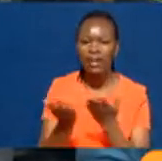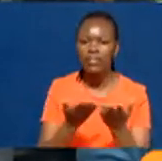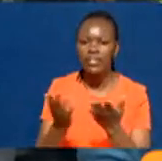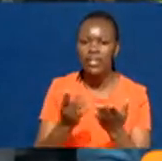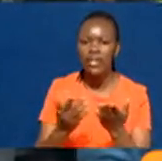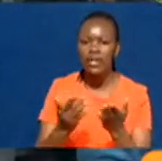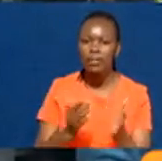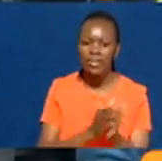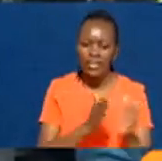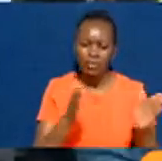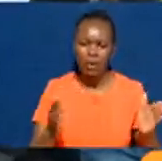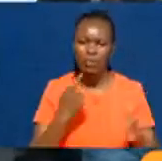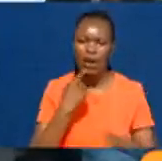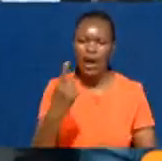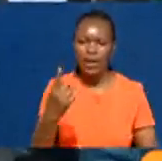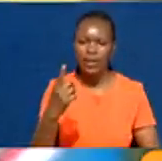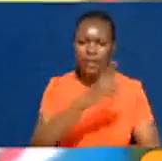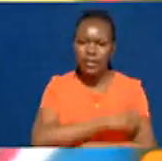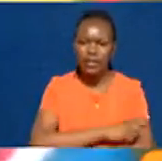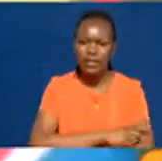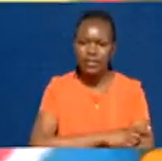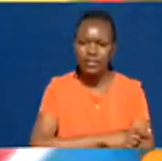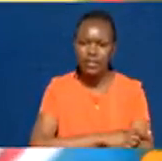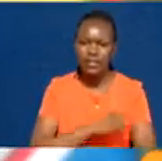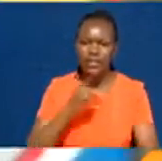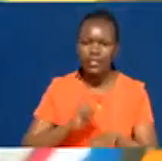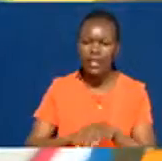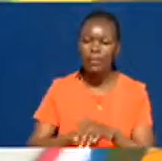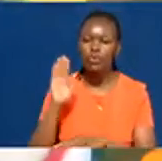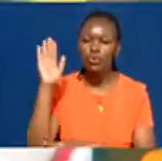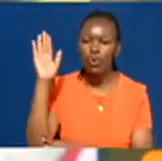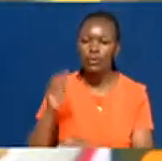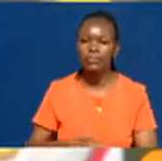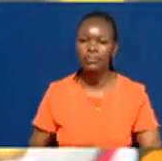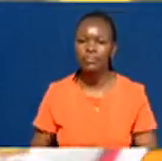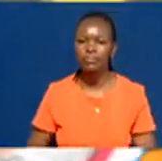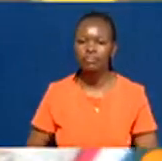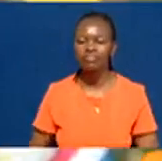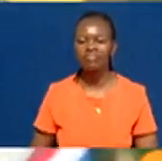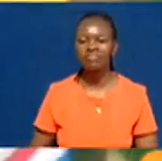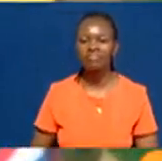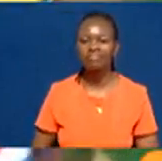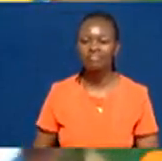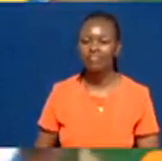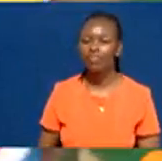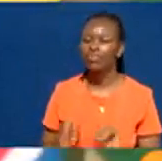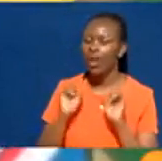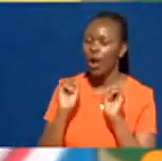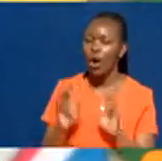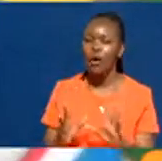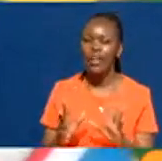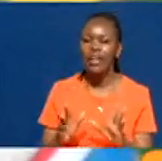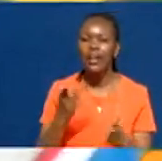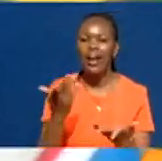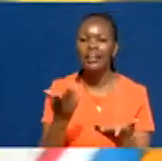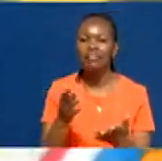office? There are many things, Njenga Wamboi. And how is Inoro, by